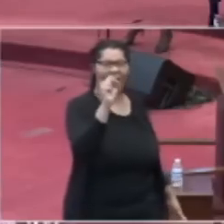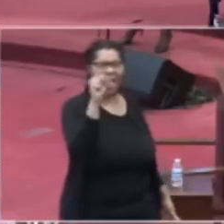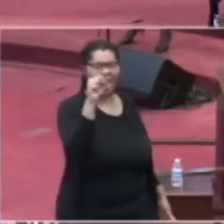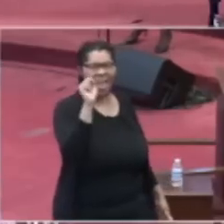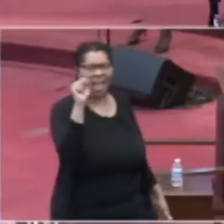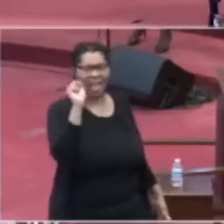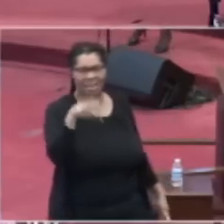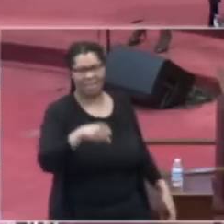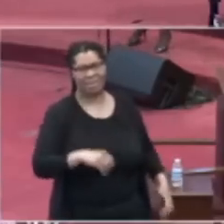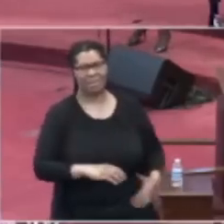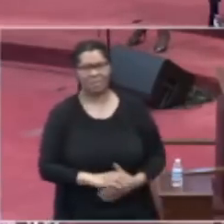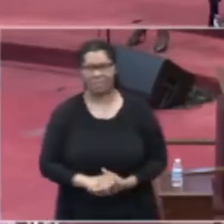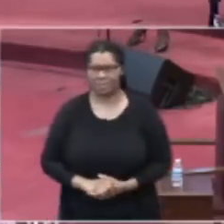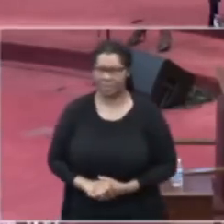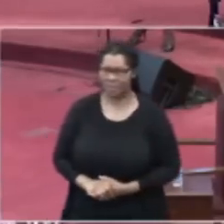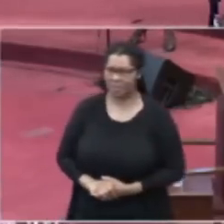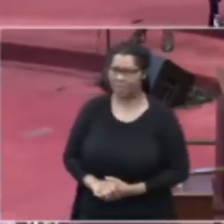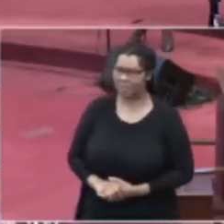yeah.